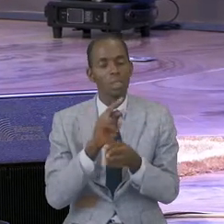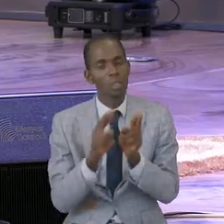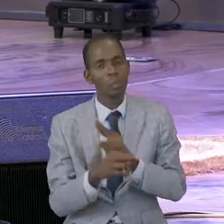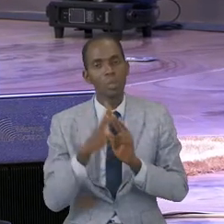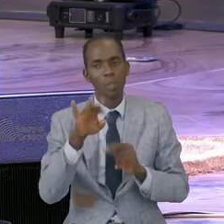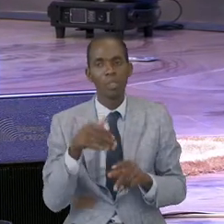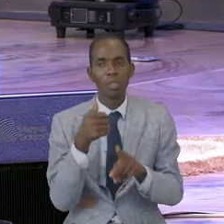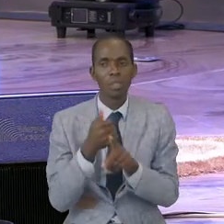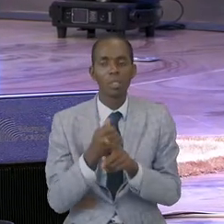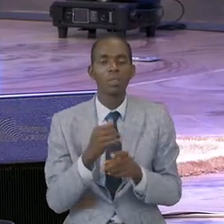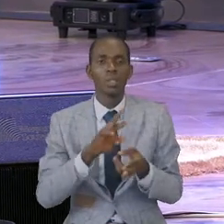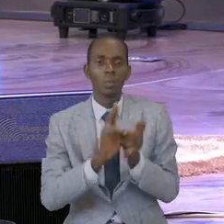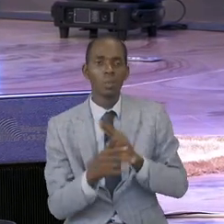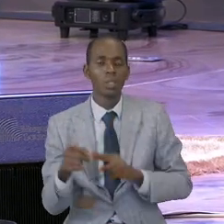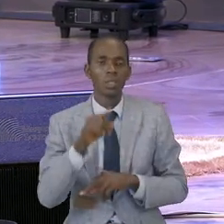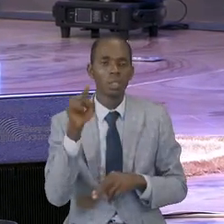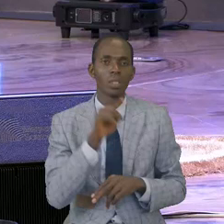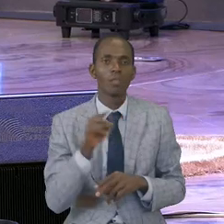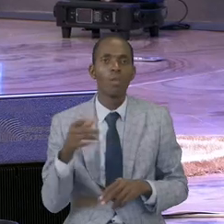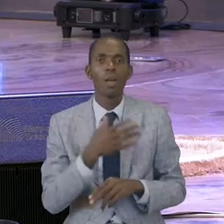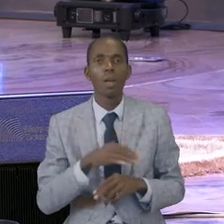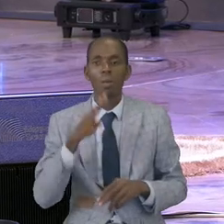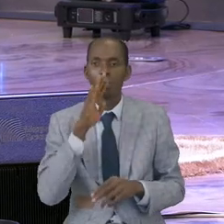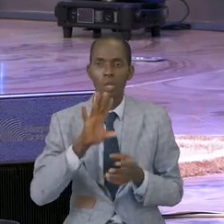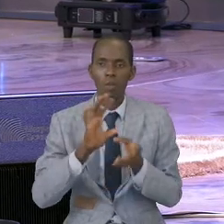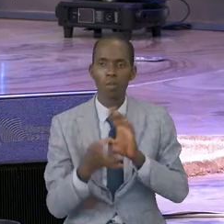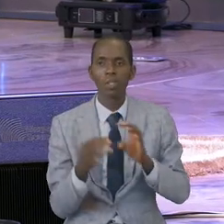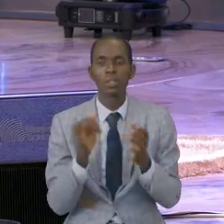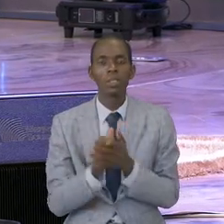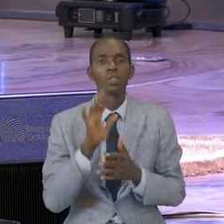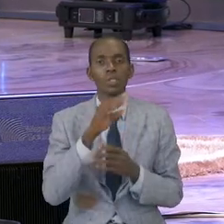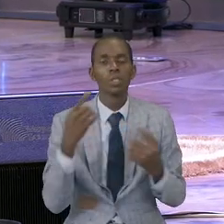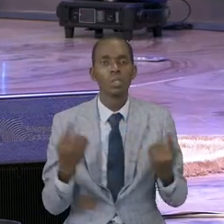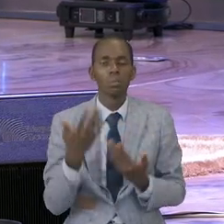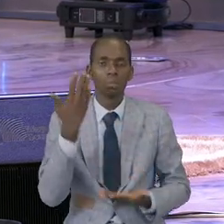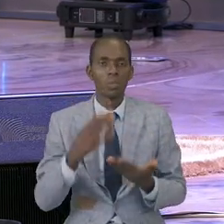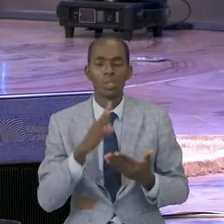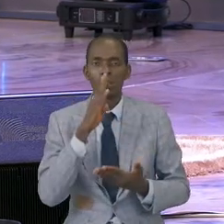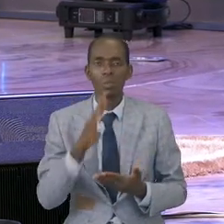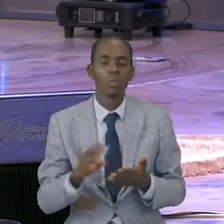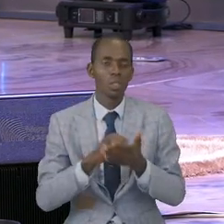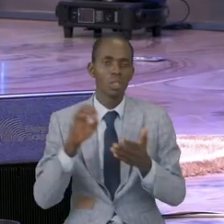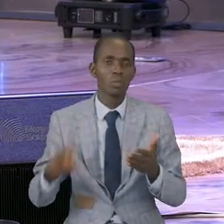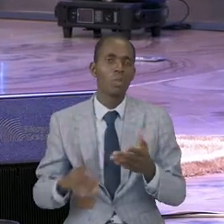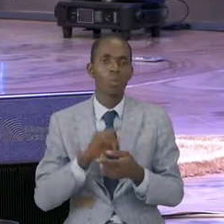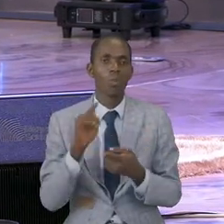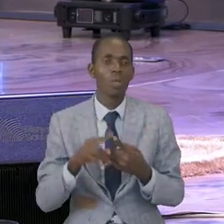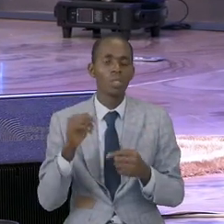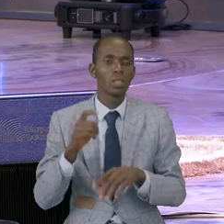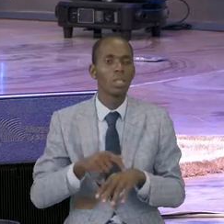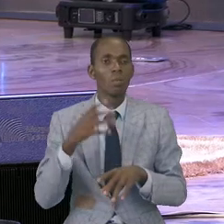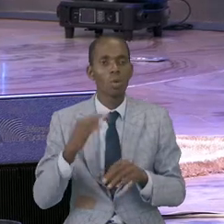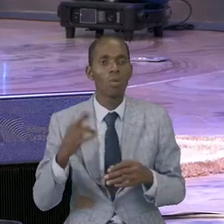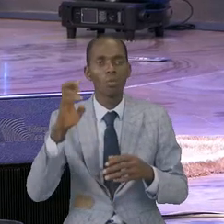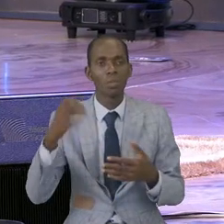by yourself. Repent ye therefore and be converted, that your sins may be blotted out, when the times of